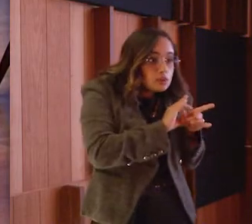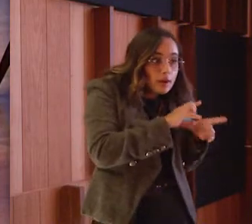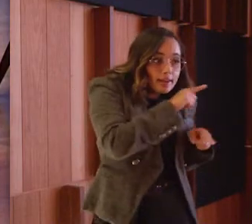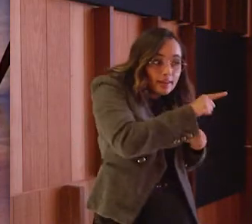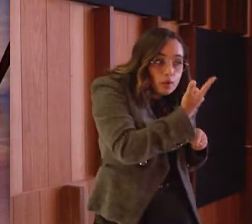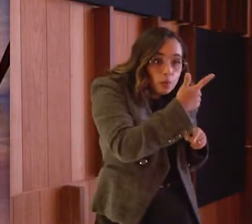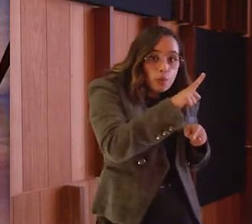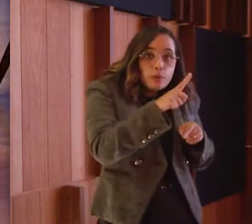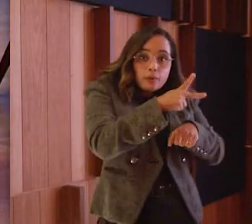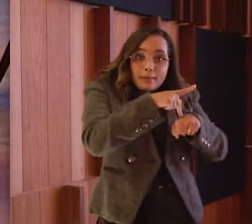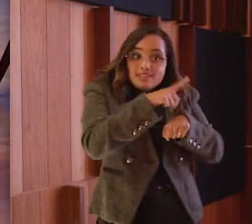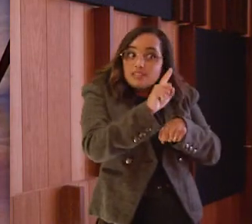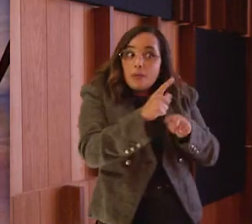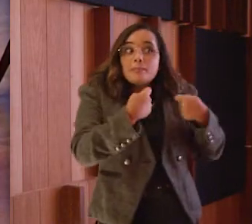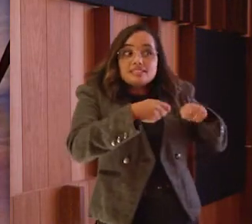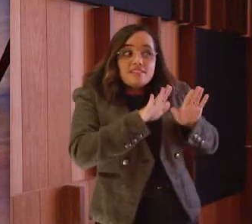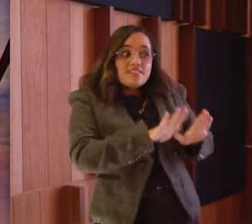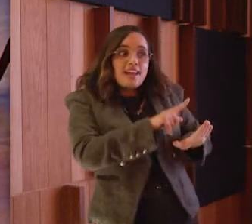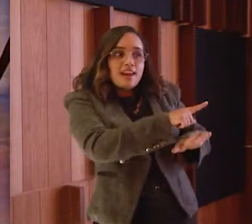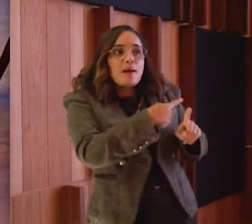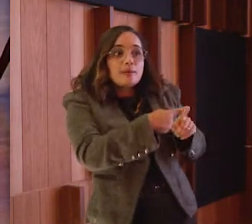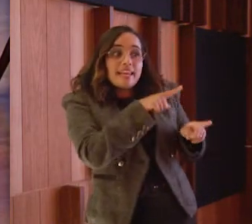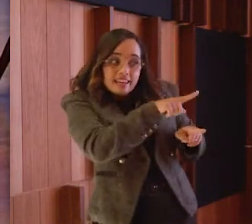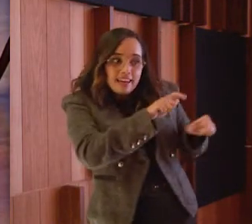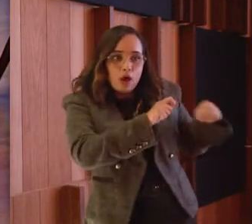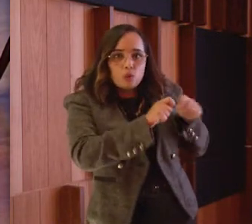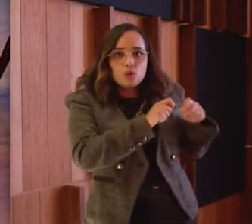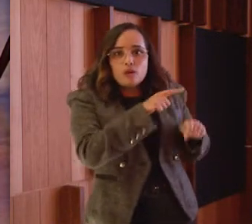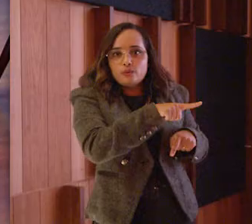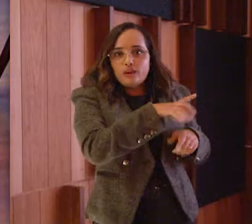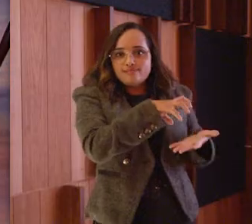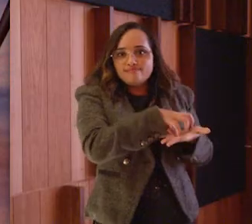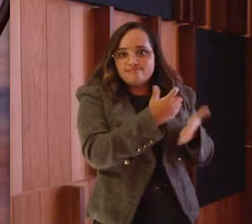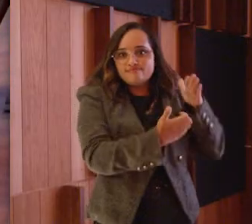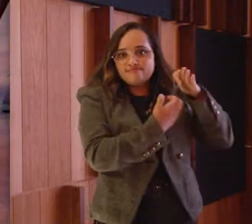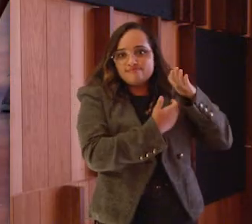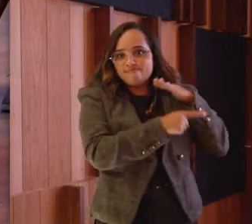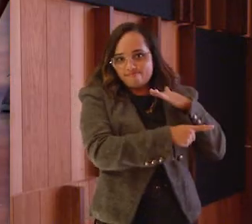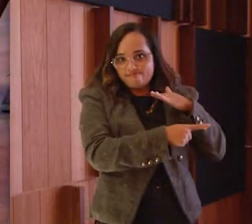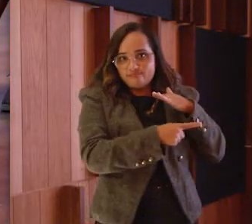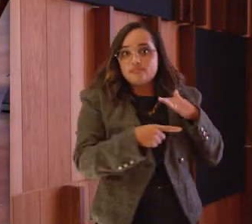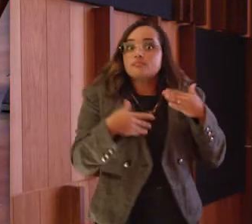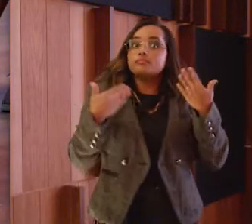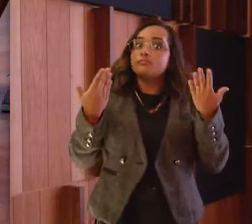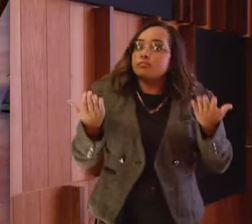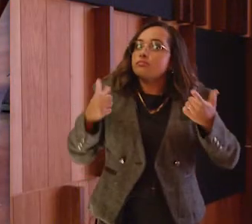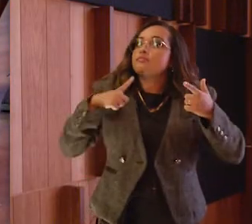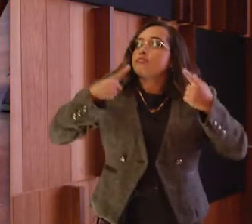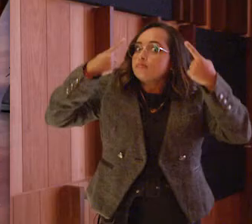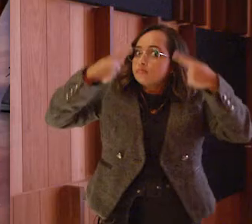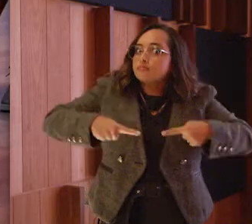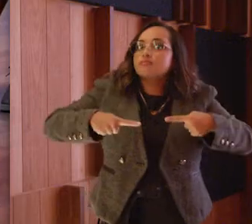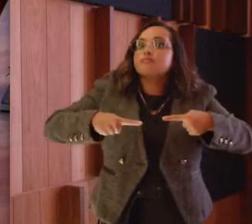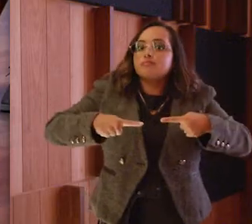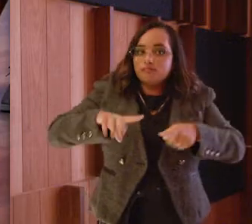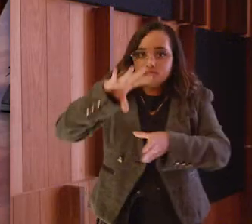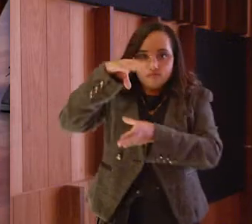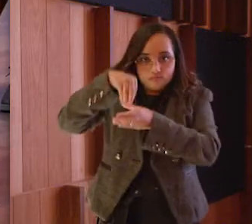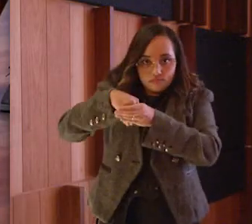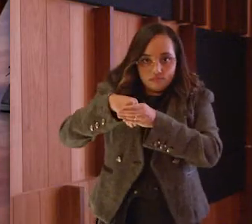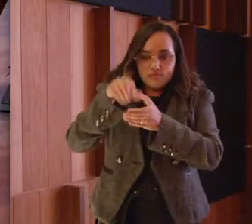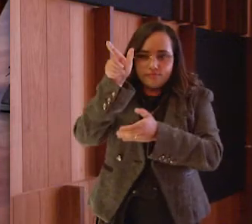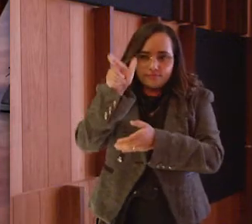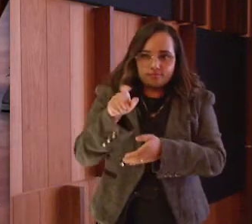So one of the biggest challenges, and there are many challenges, is that the OECD, who has drafted